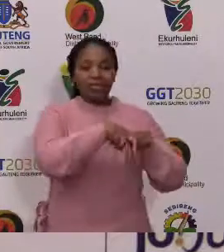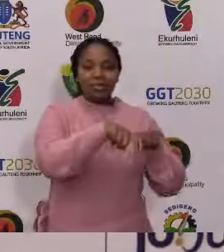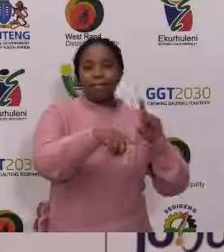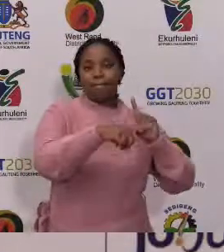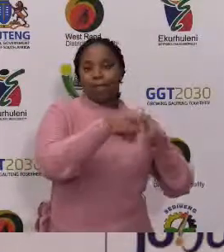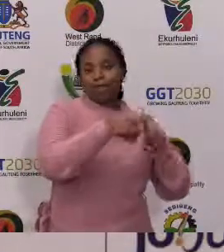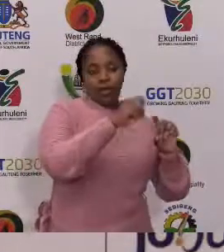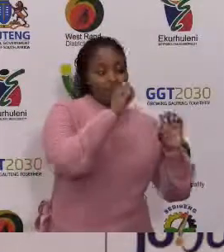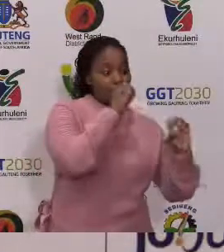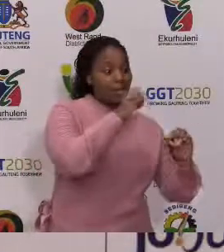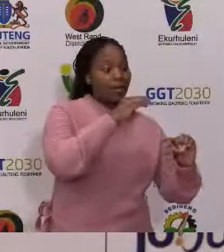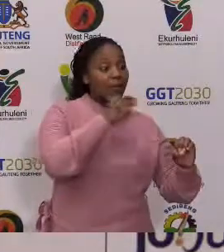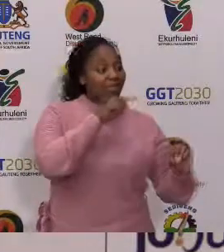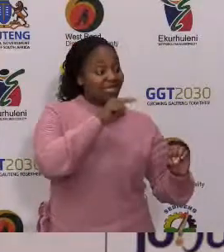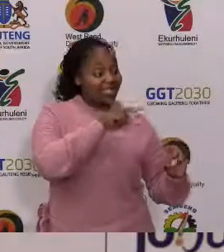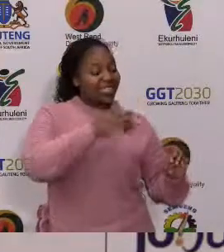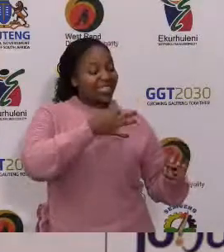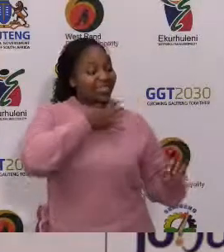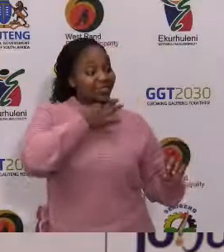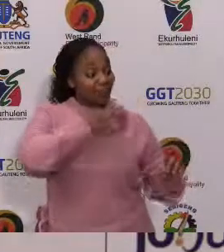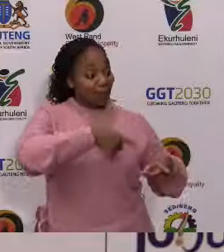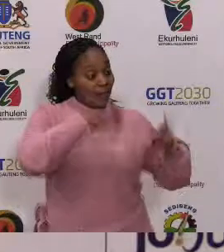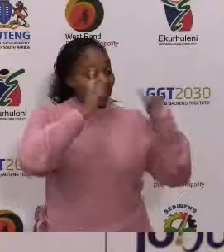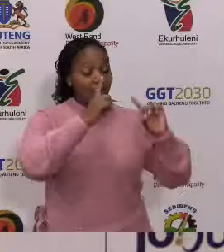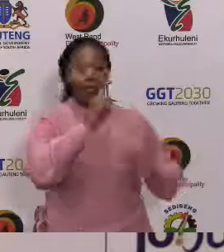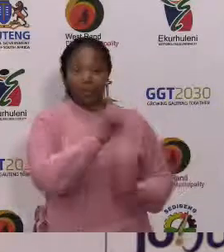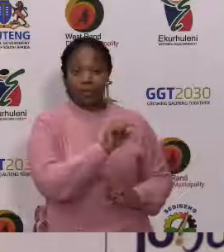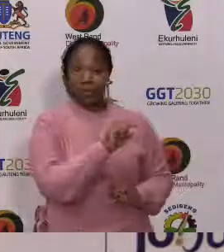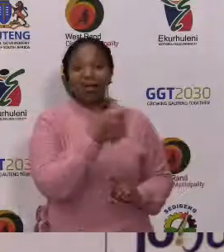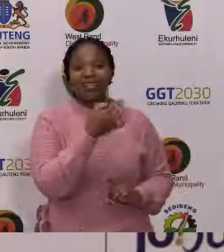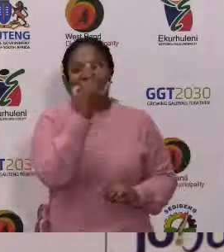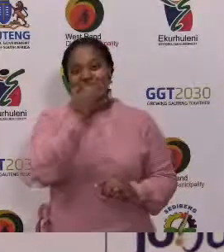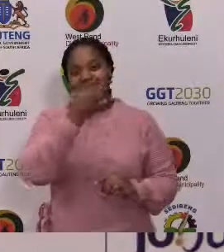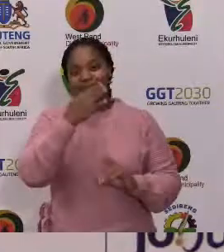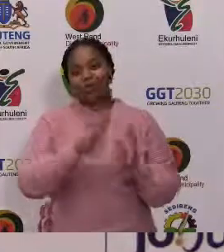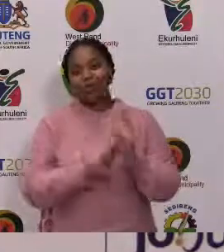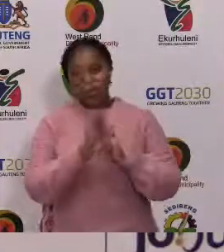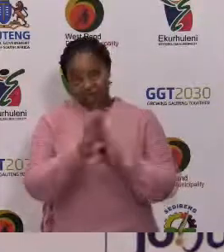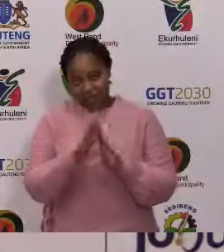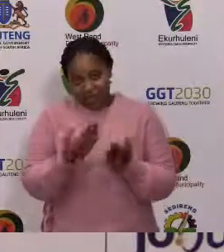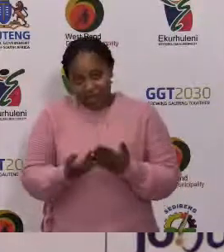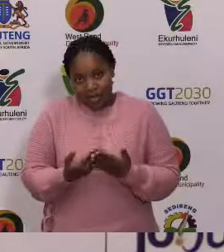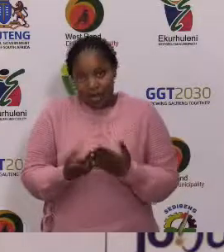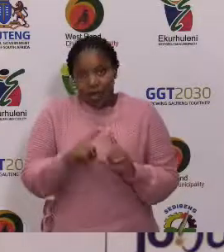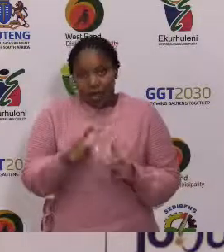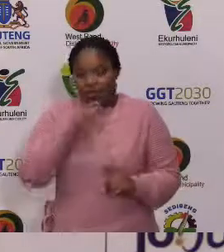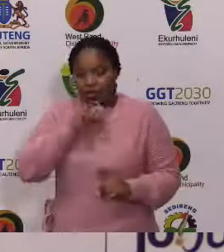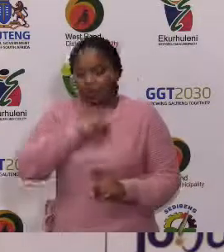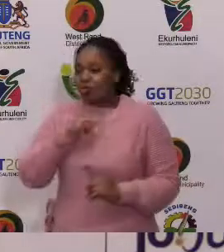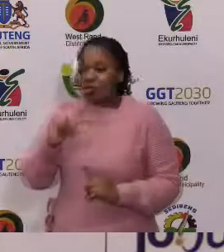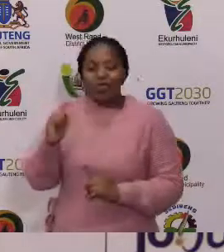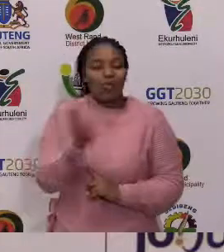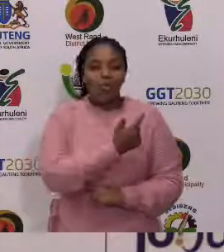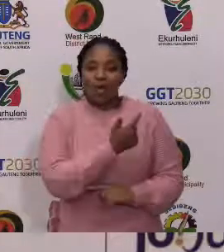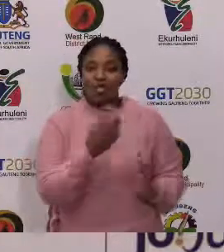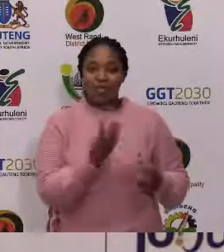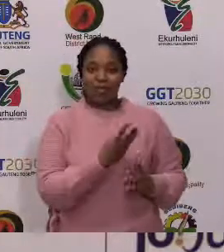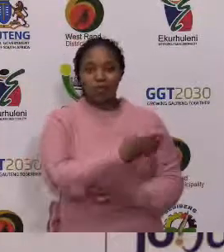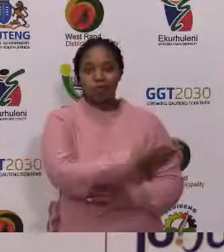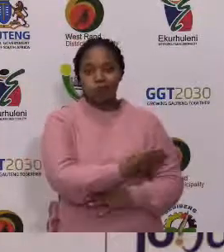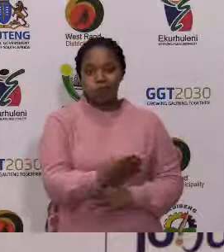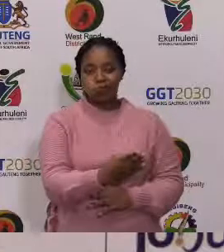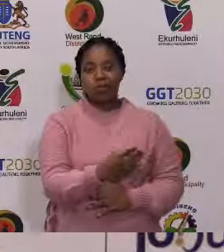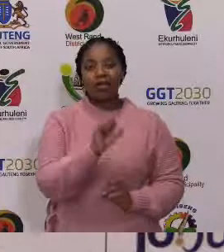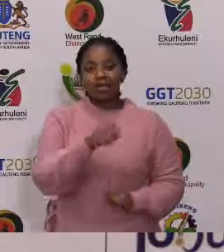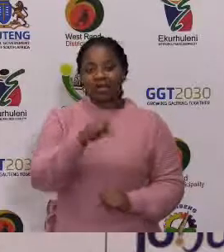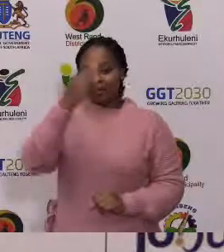which means they are at greatest risk for the third wave. But it is not everybody there.